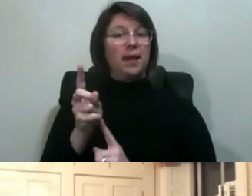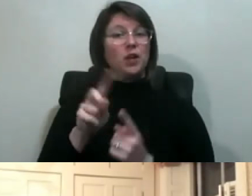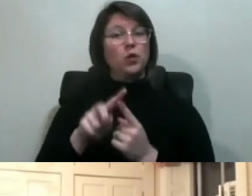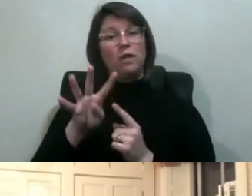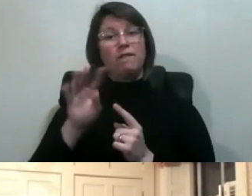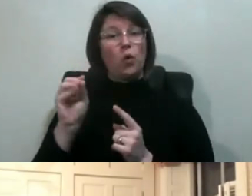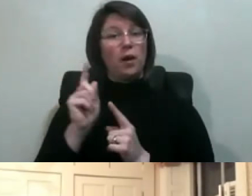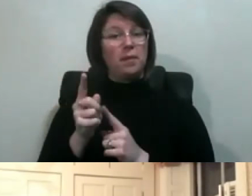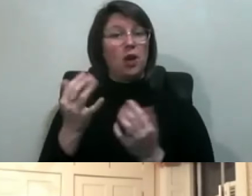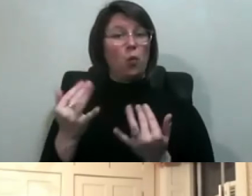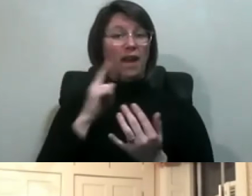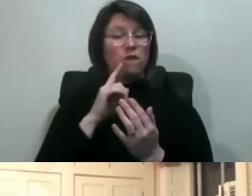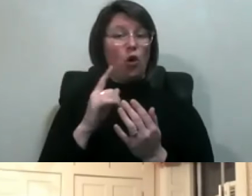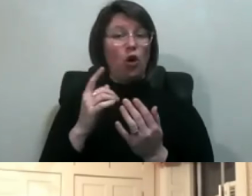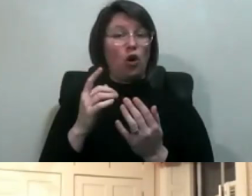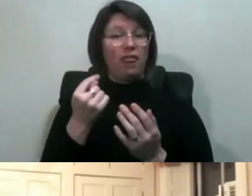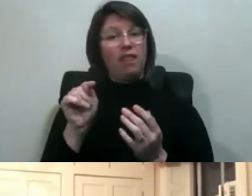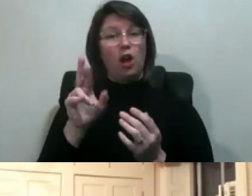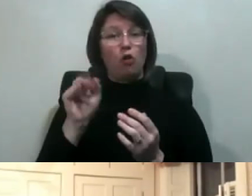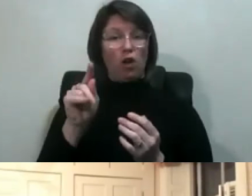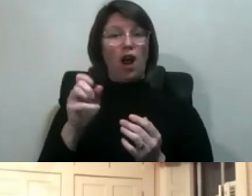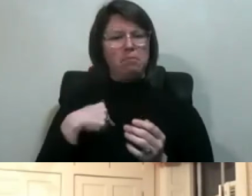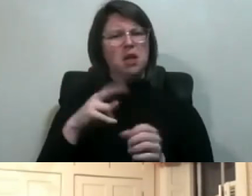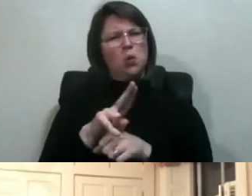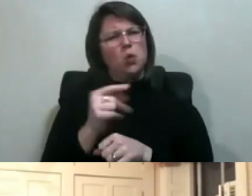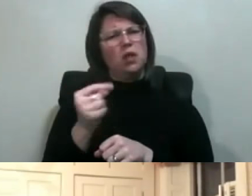for the ride, I am a ride user as well.